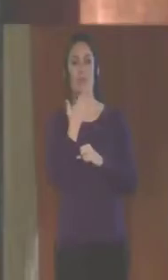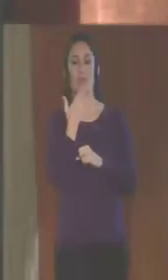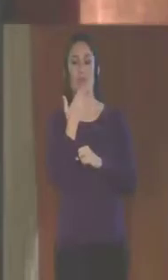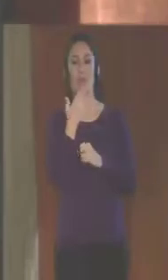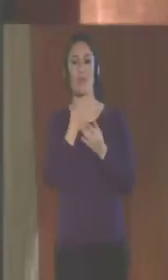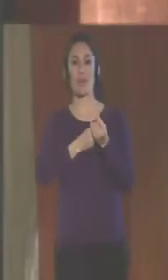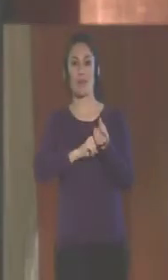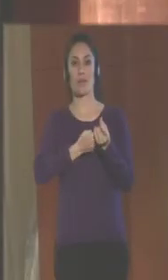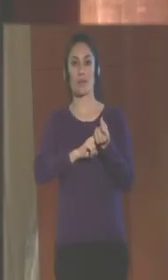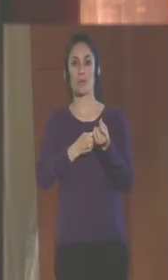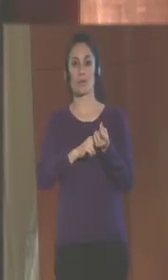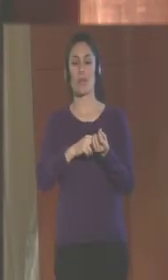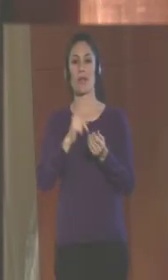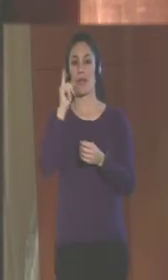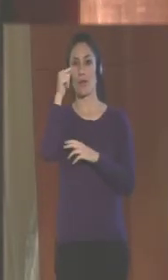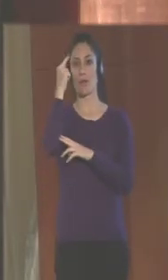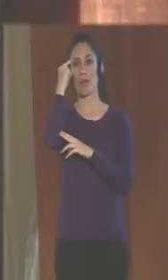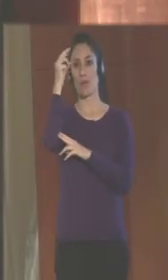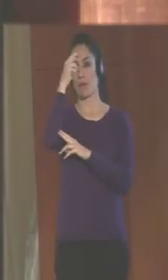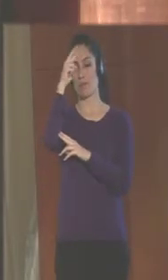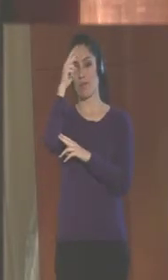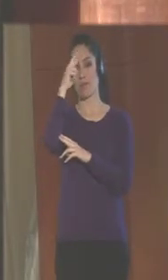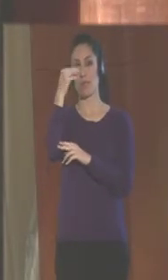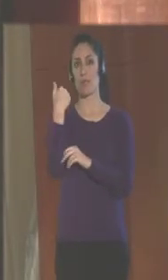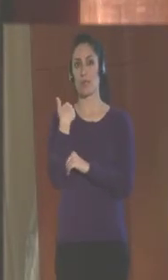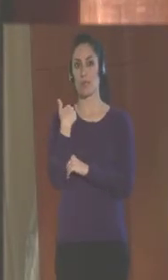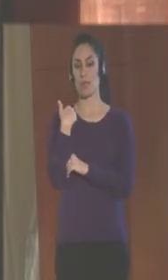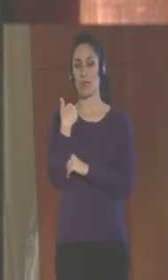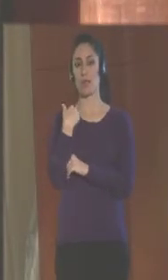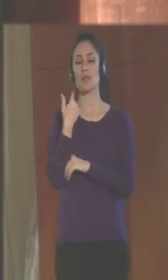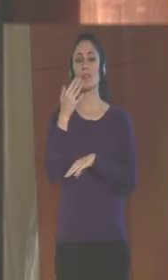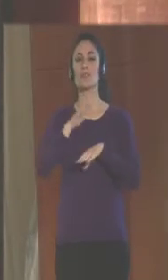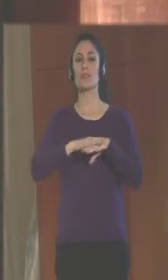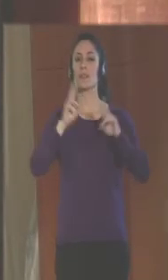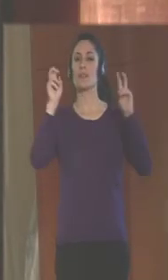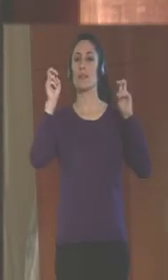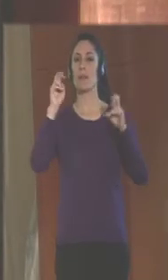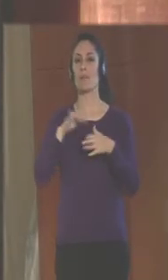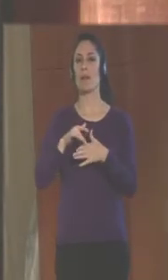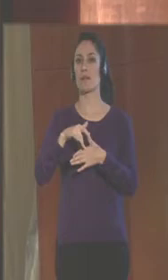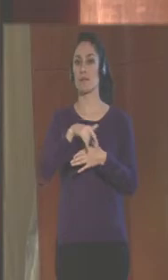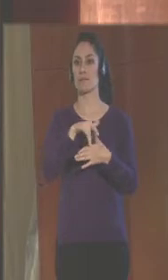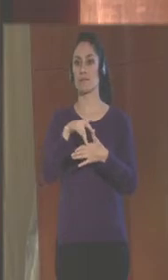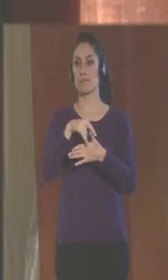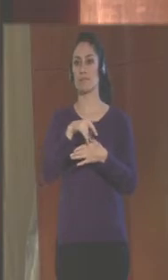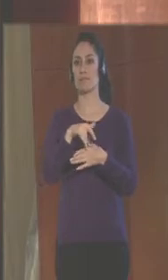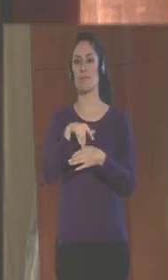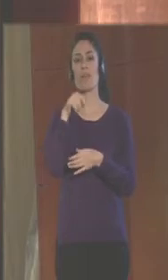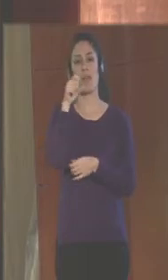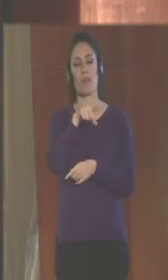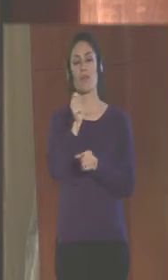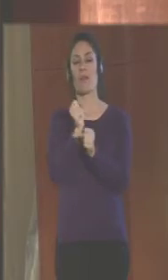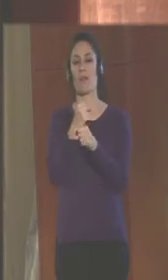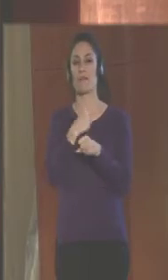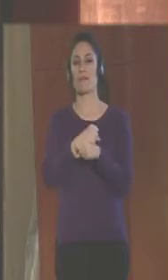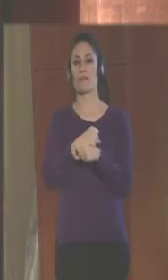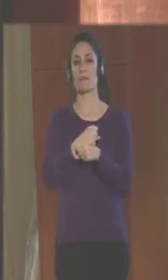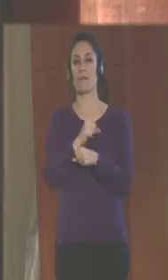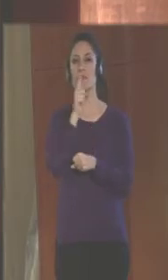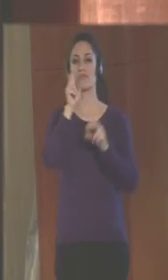how part of the resources that the Mexican government does invest related to risk management is